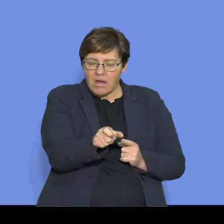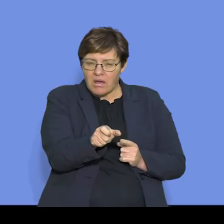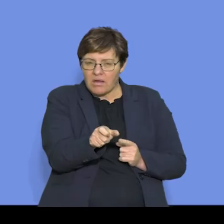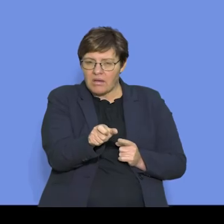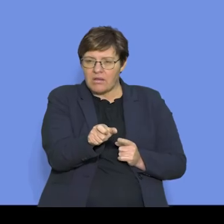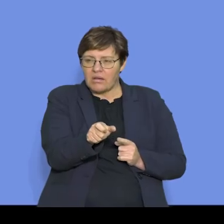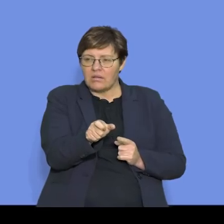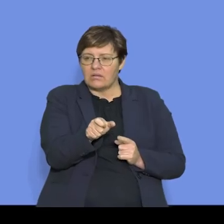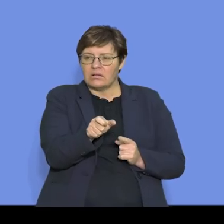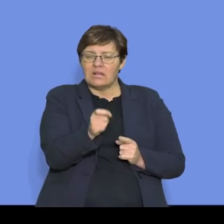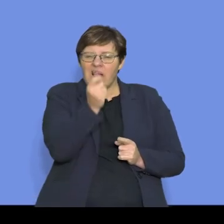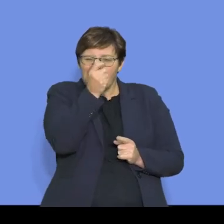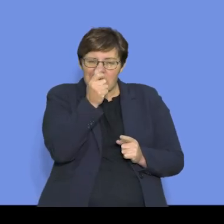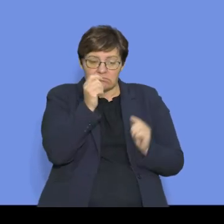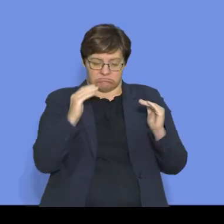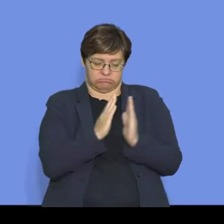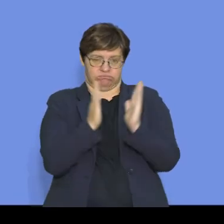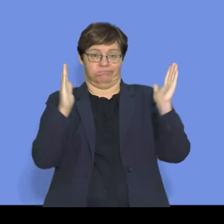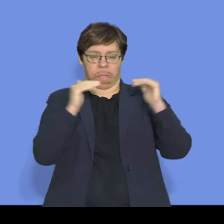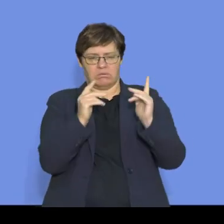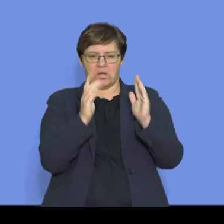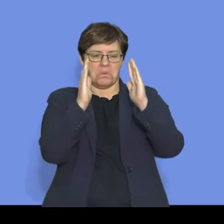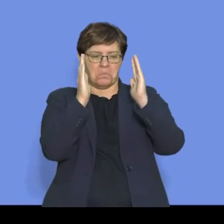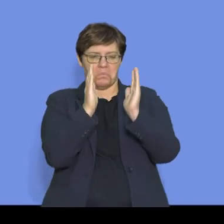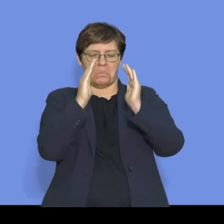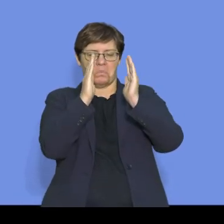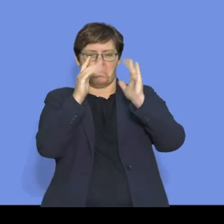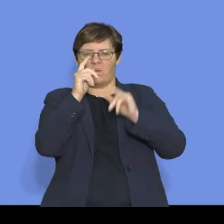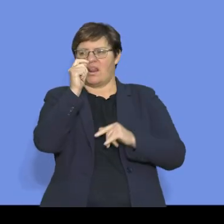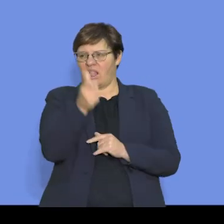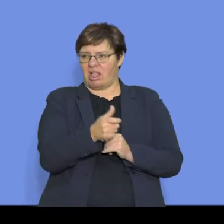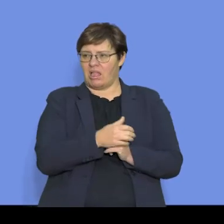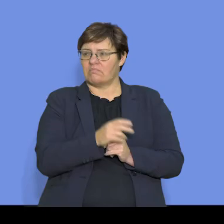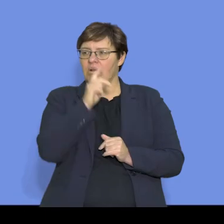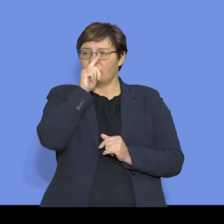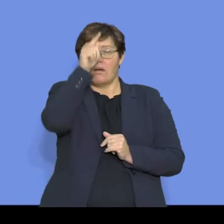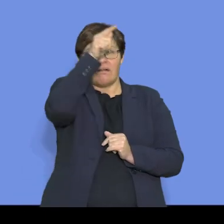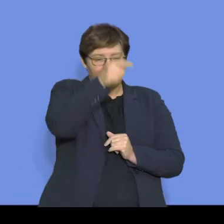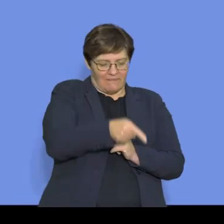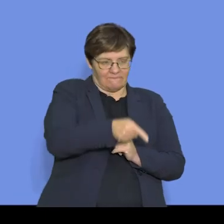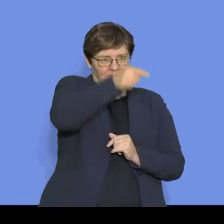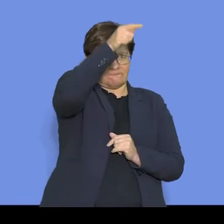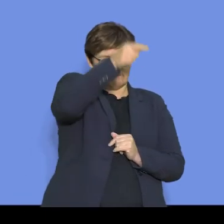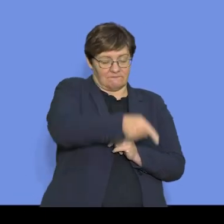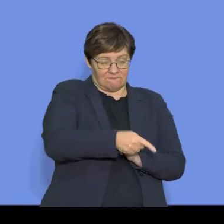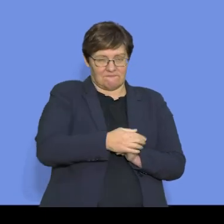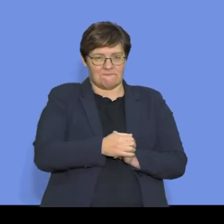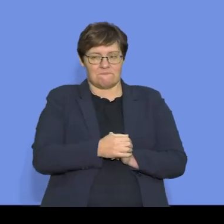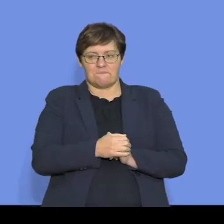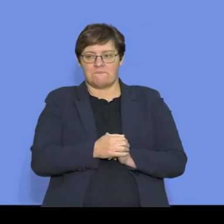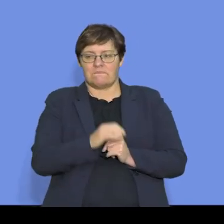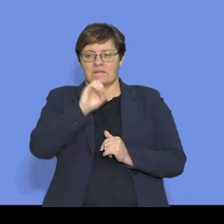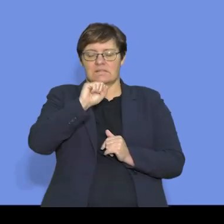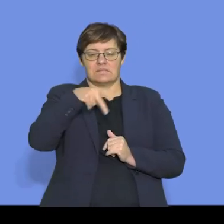bar which actually varies the least. And if you have a look, that's them,